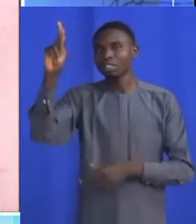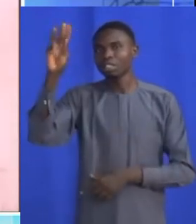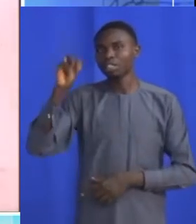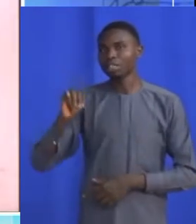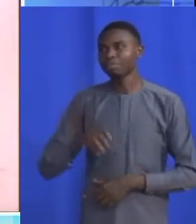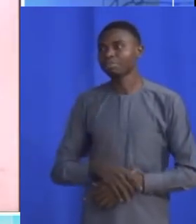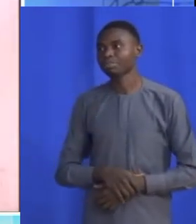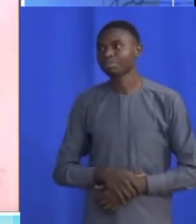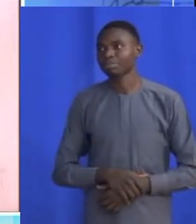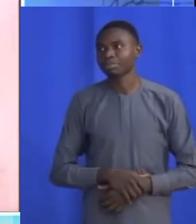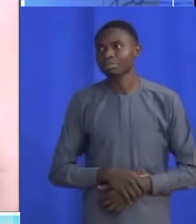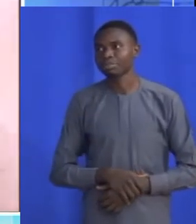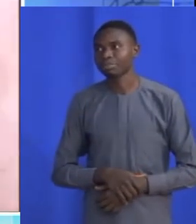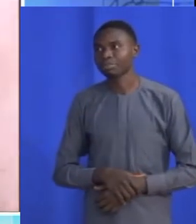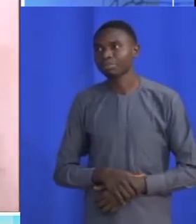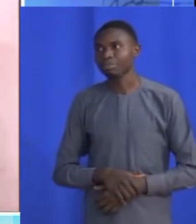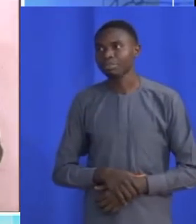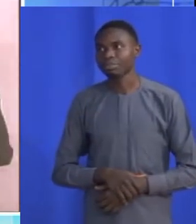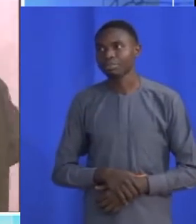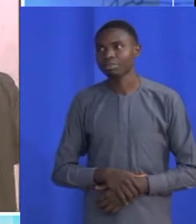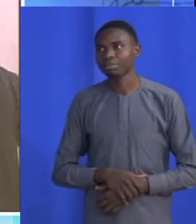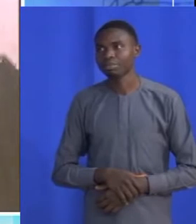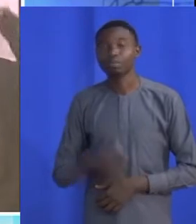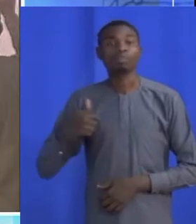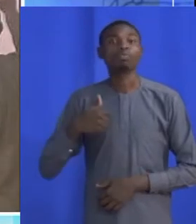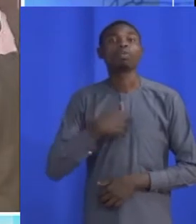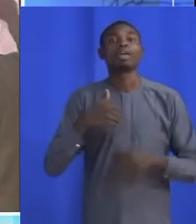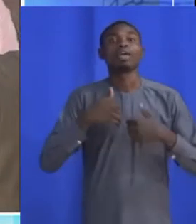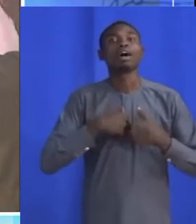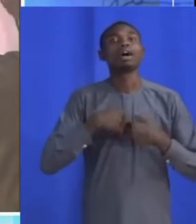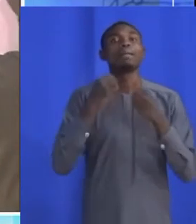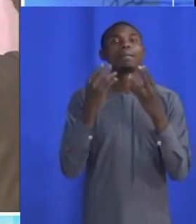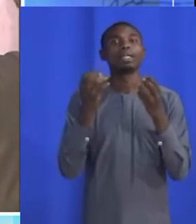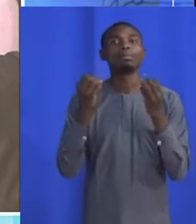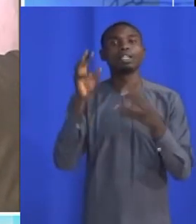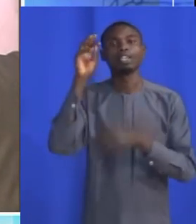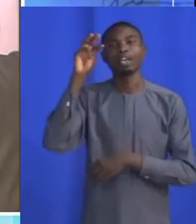A committed crime. Let's see. Ibrahim